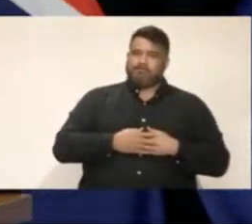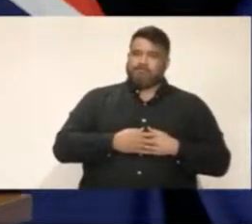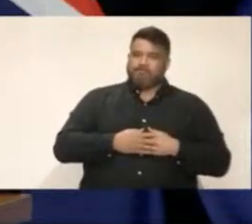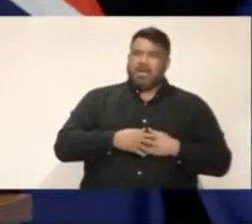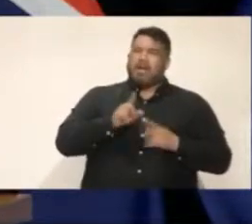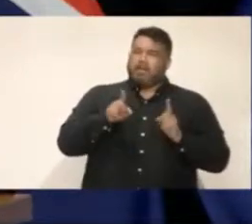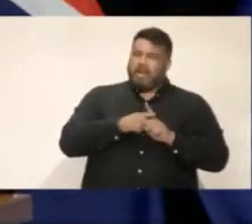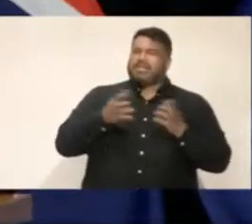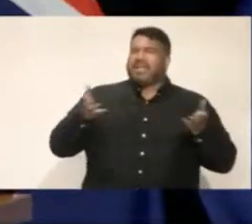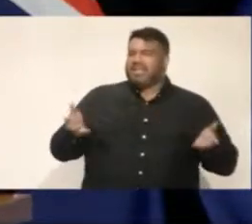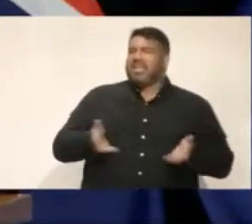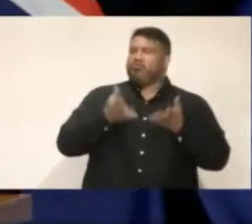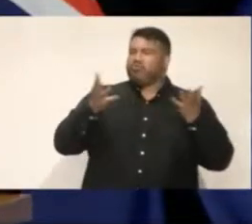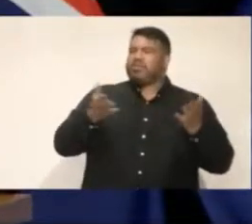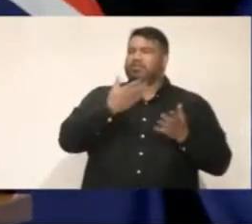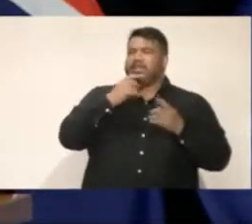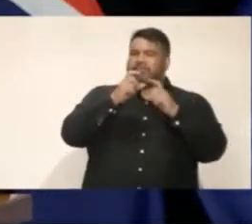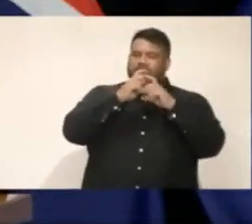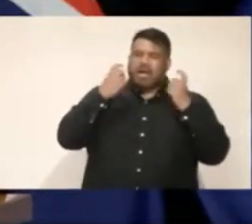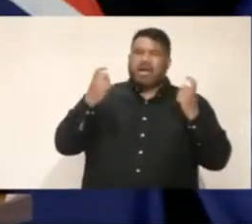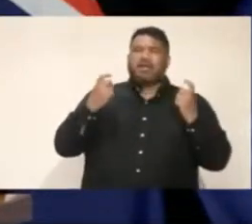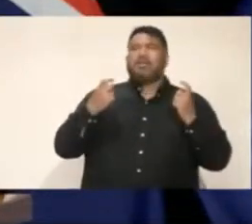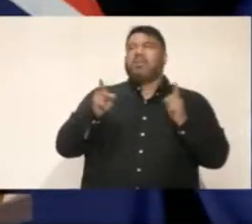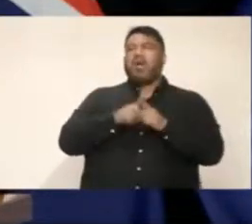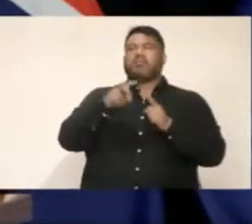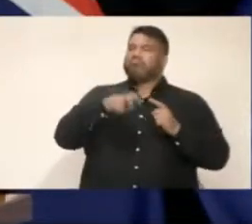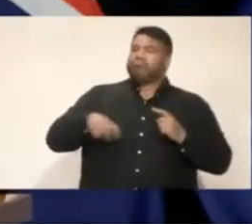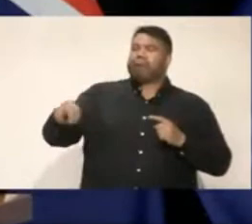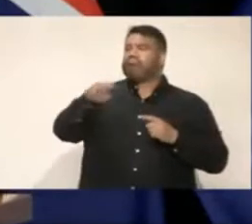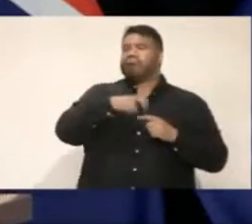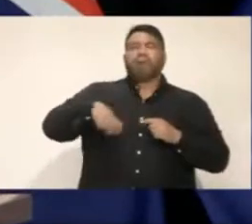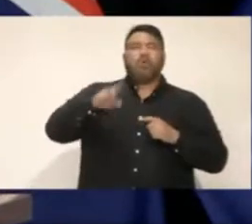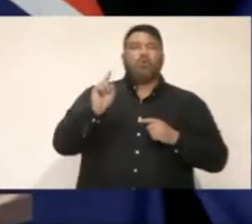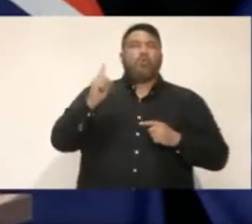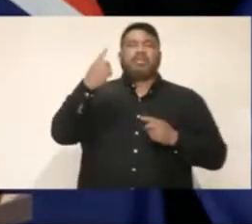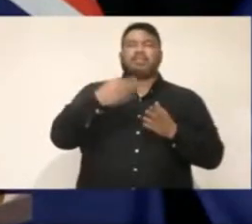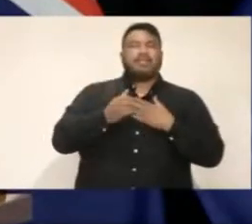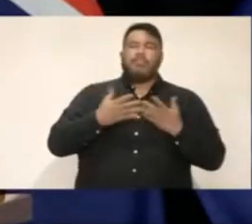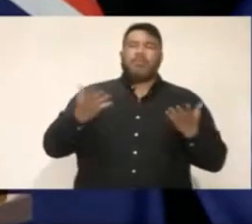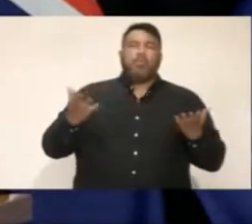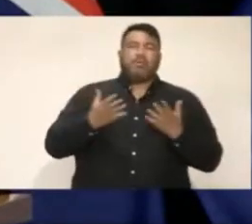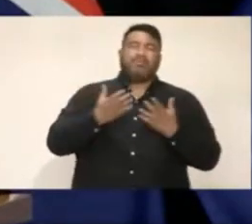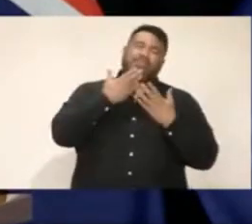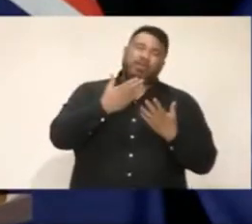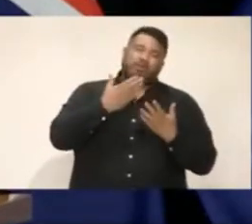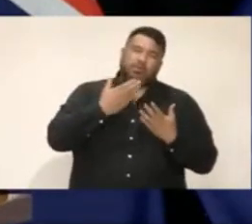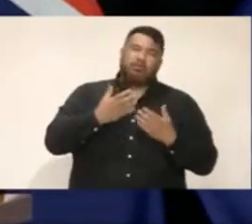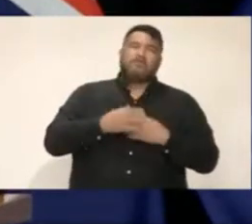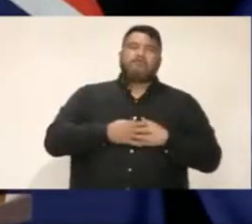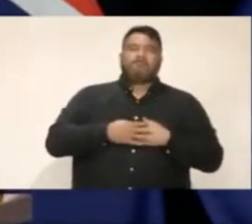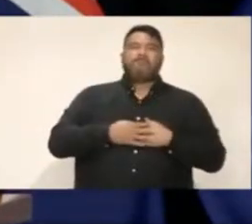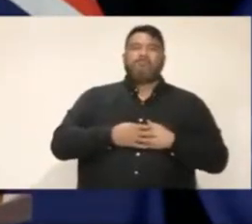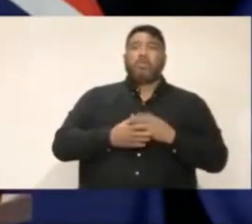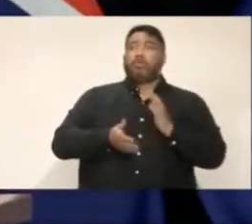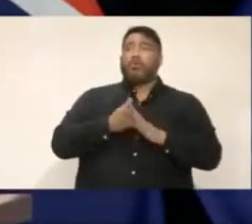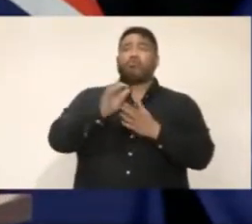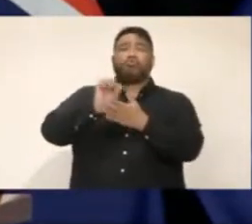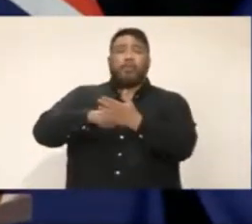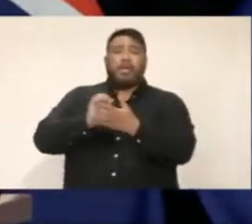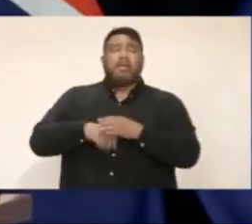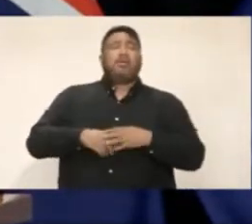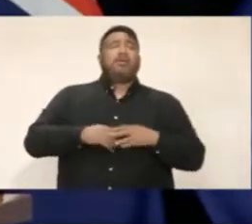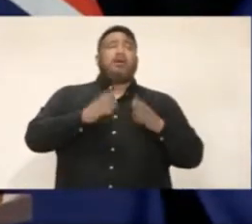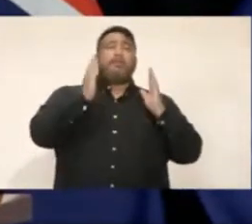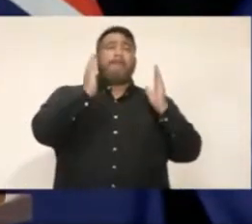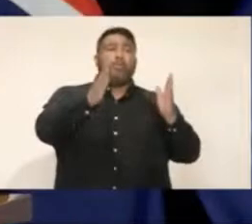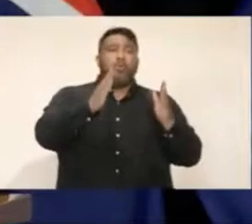and I see are being well worn, in public places in Auckland. Thank you, and please keep it up. If you go to a mall or shopping, or if